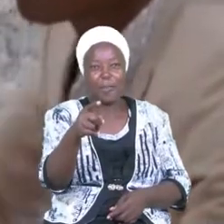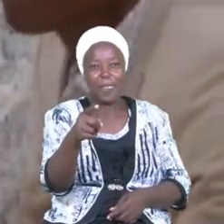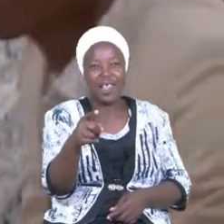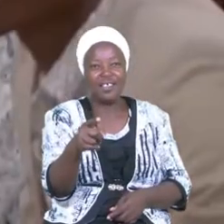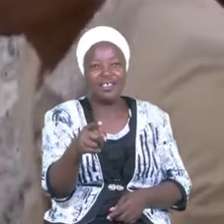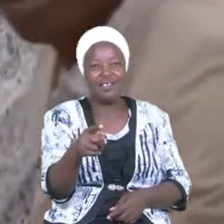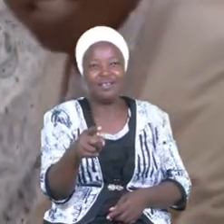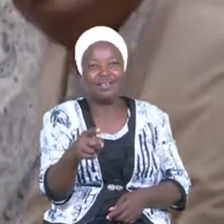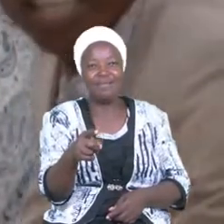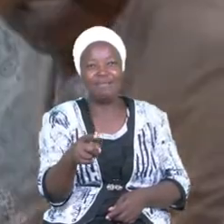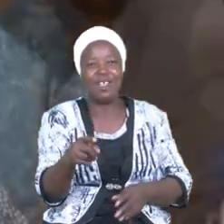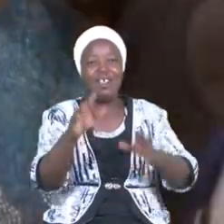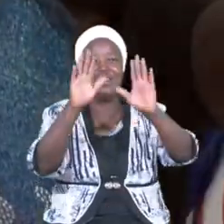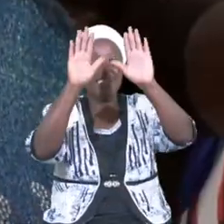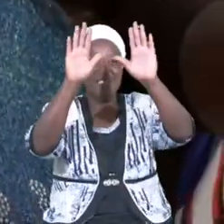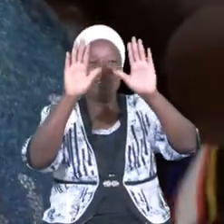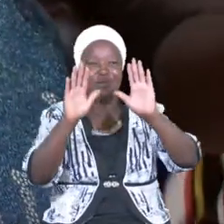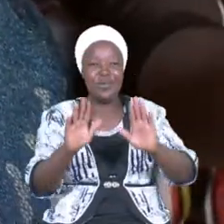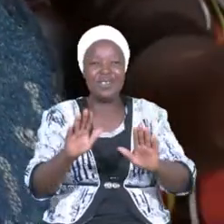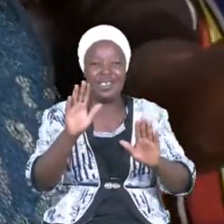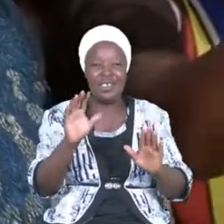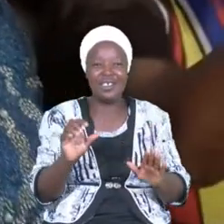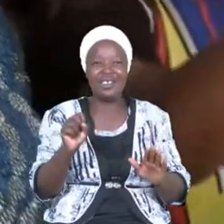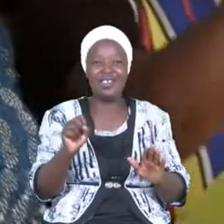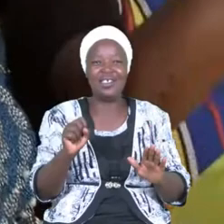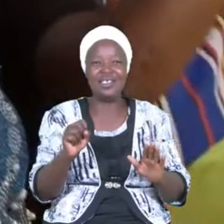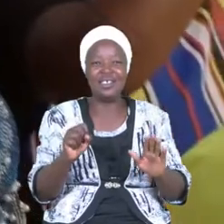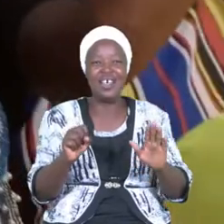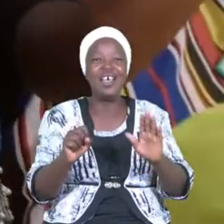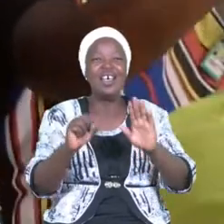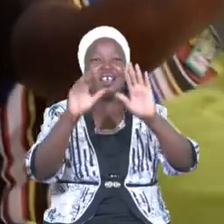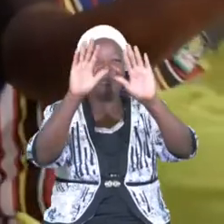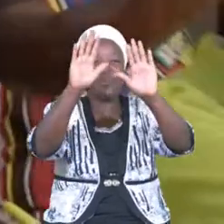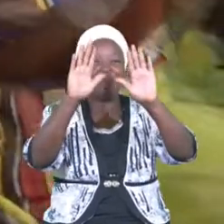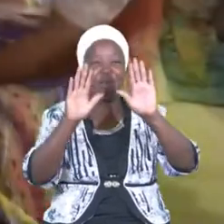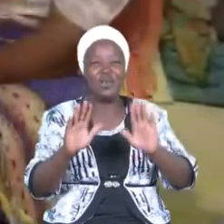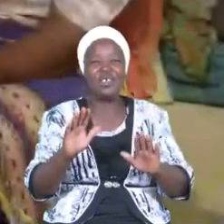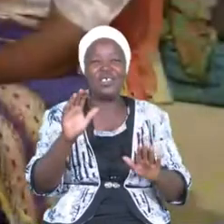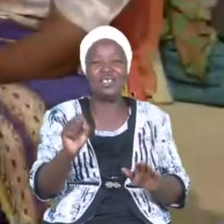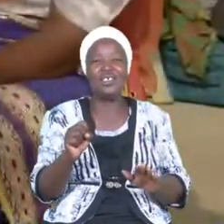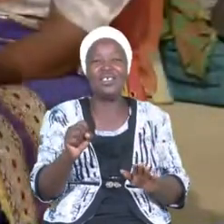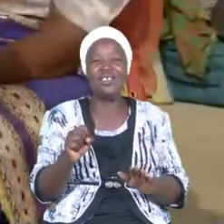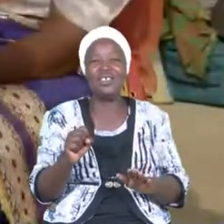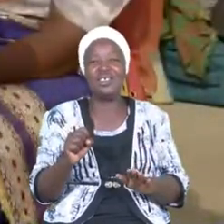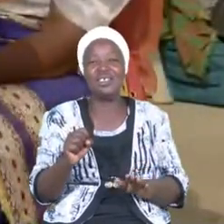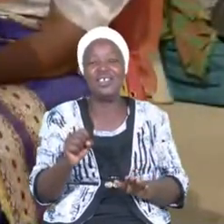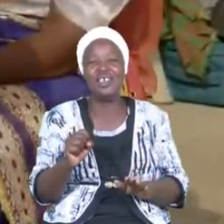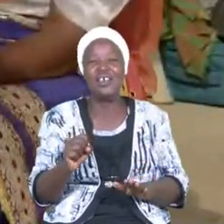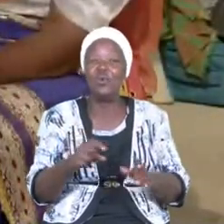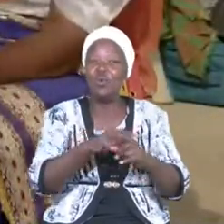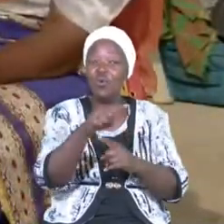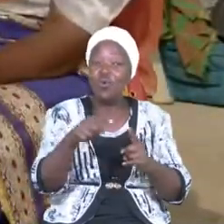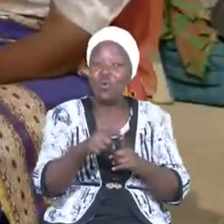Signs and wonders. Signs and wonders. When you abide, when